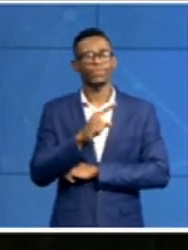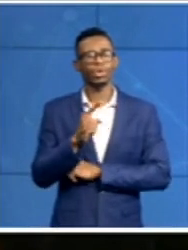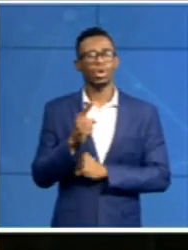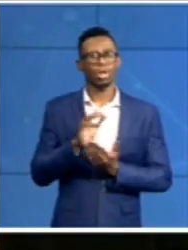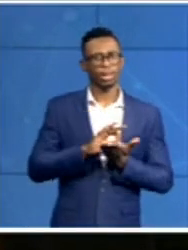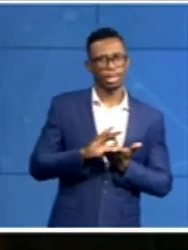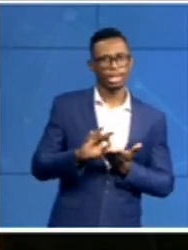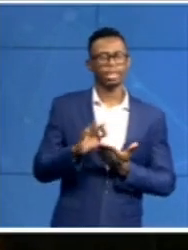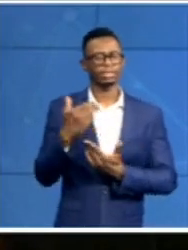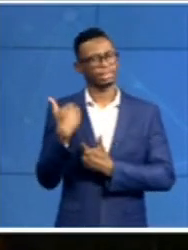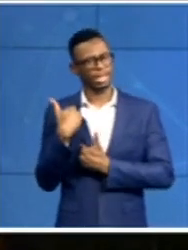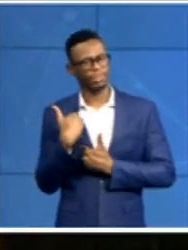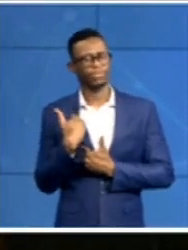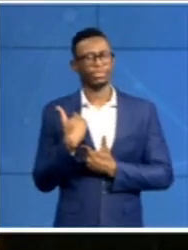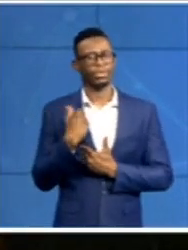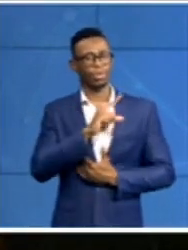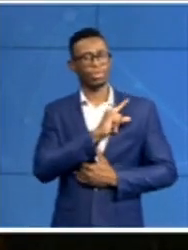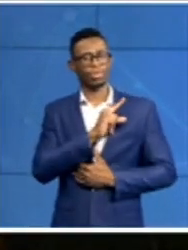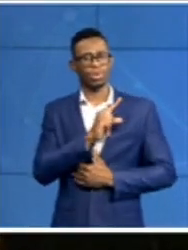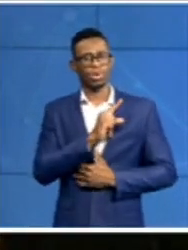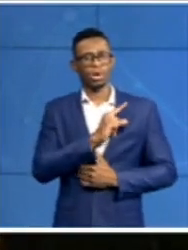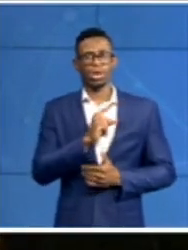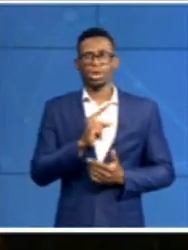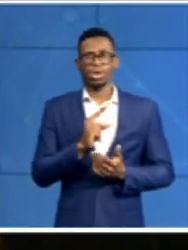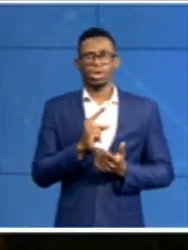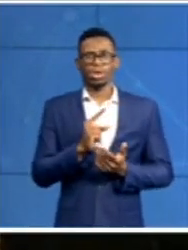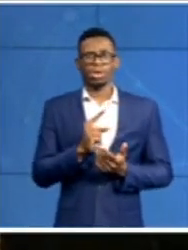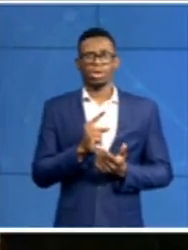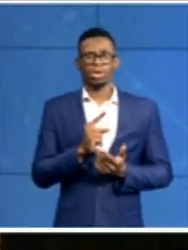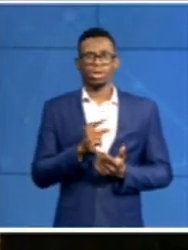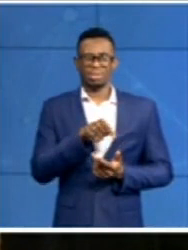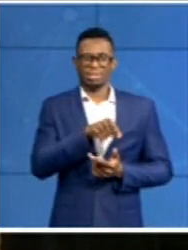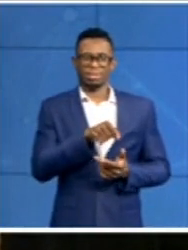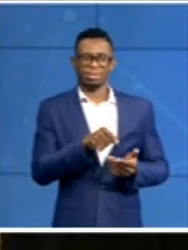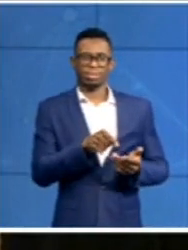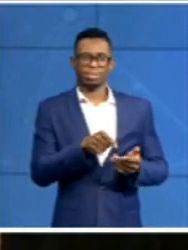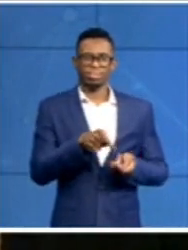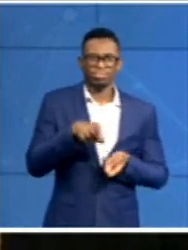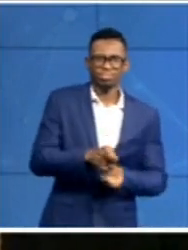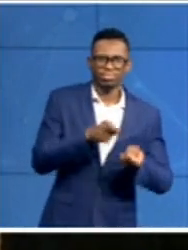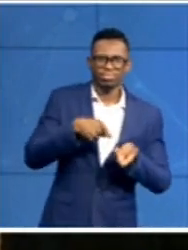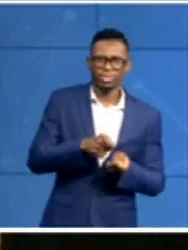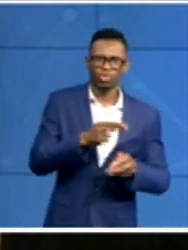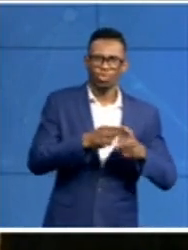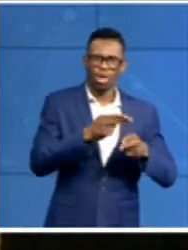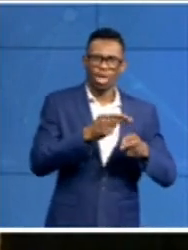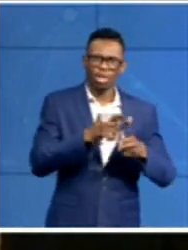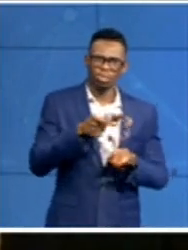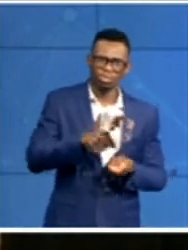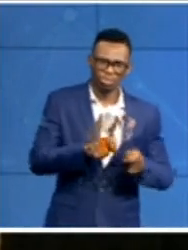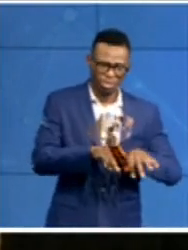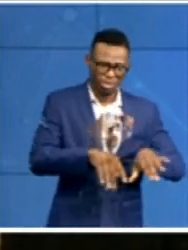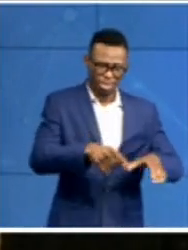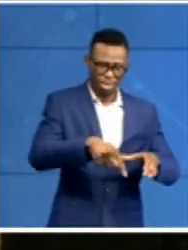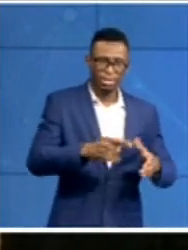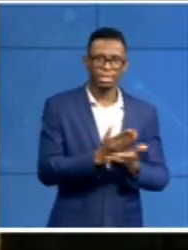is associated with pit latrines. You've seen people falling into the pit,